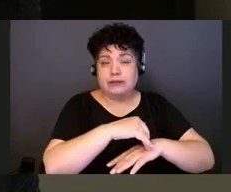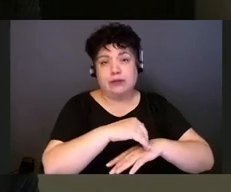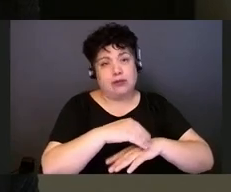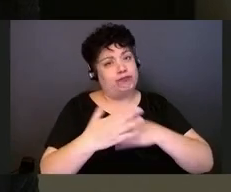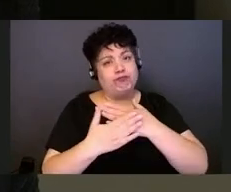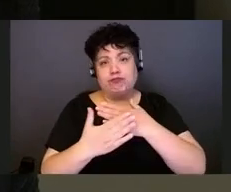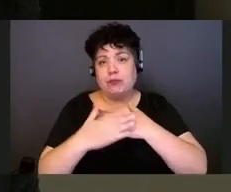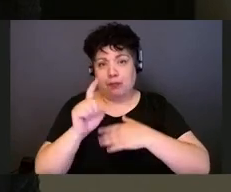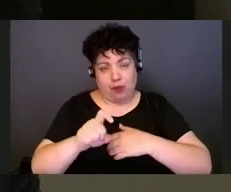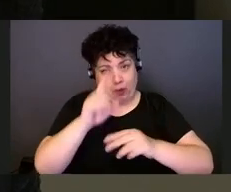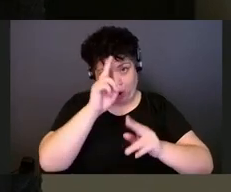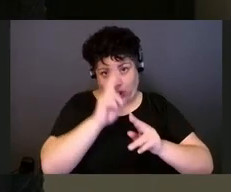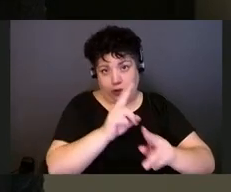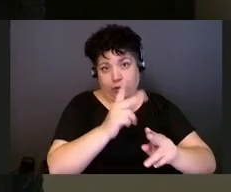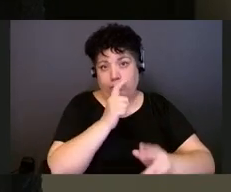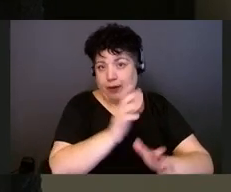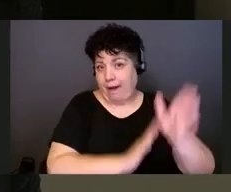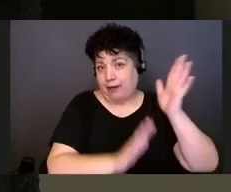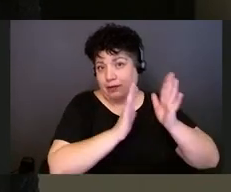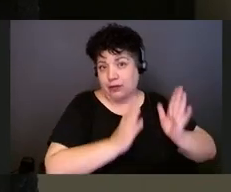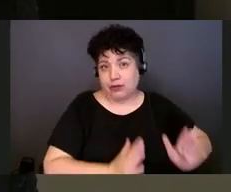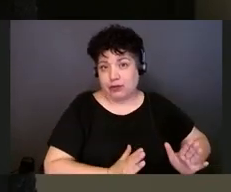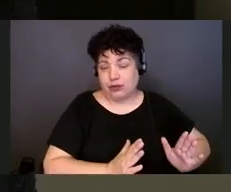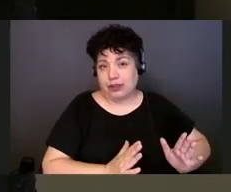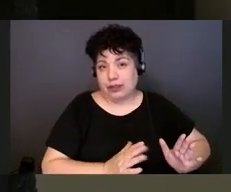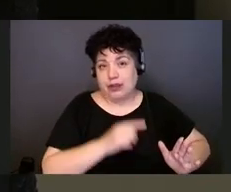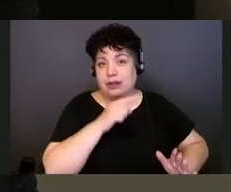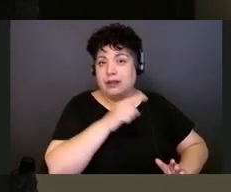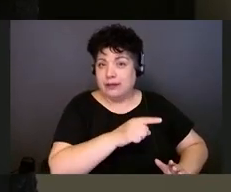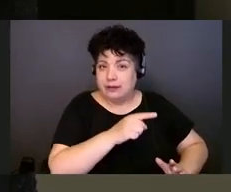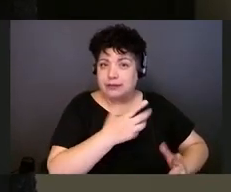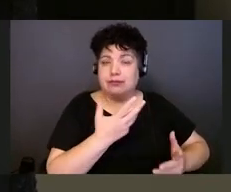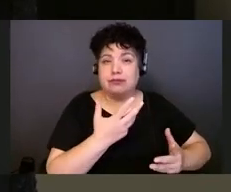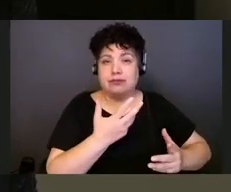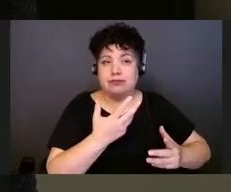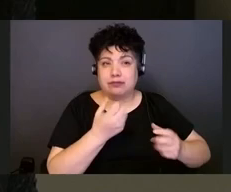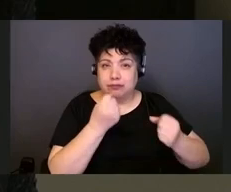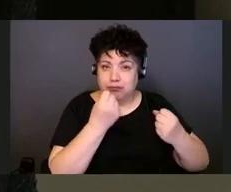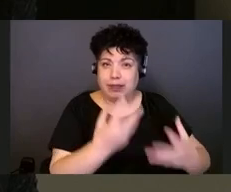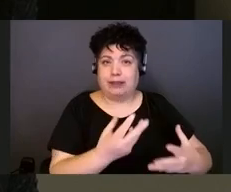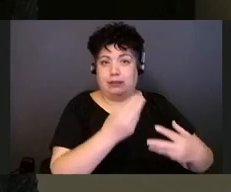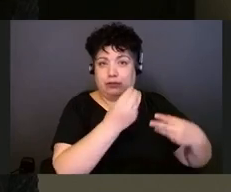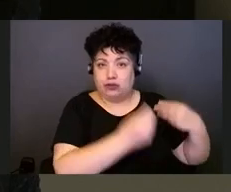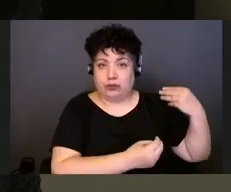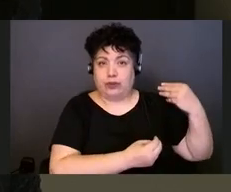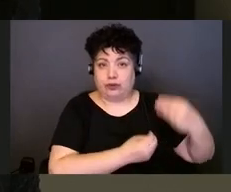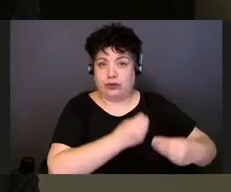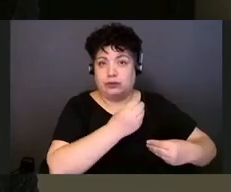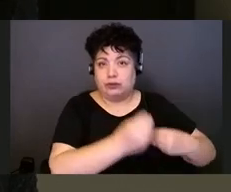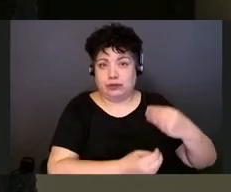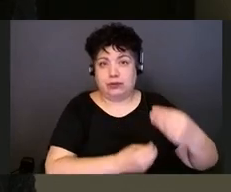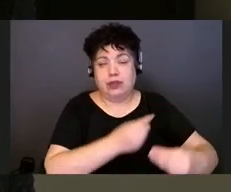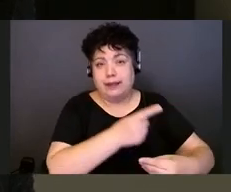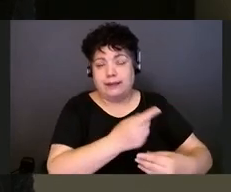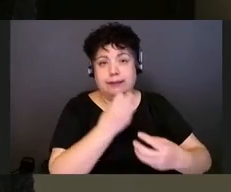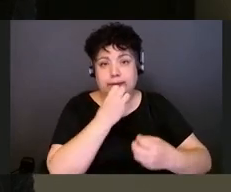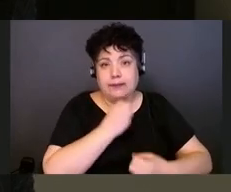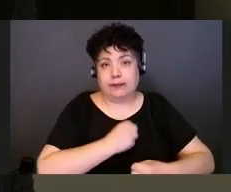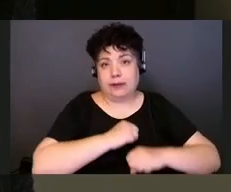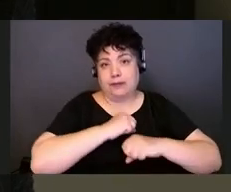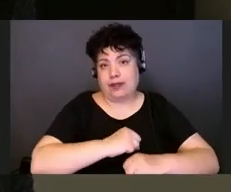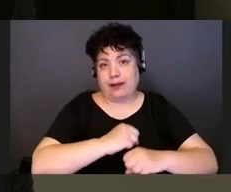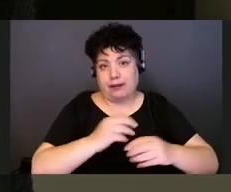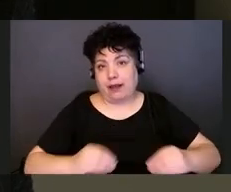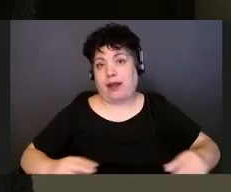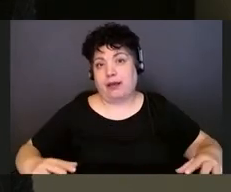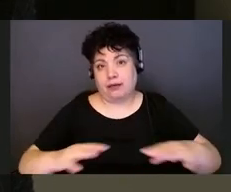our ancestors who fought so hard for many generations to protect the land and